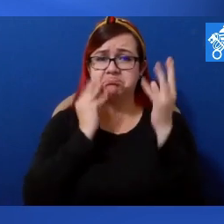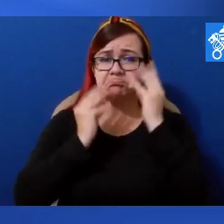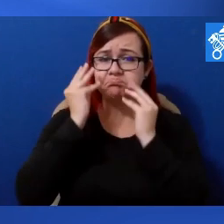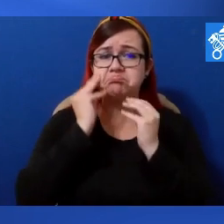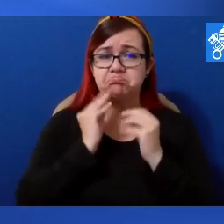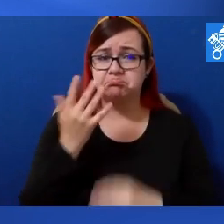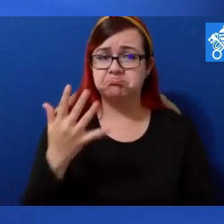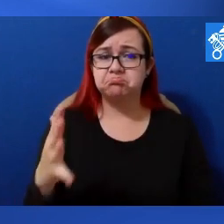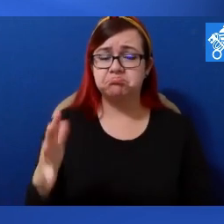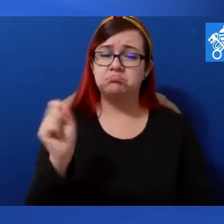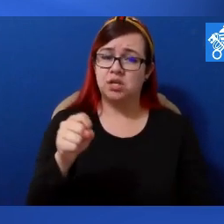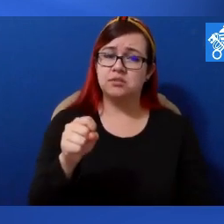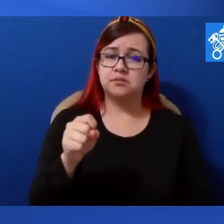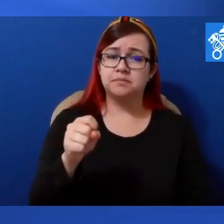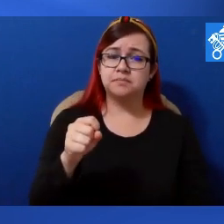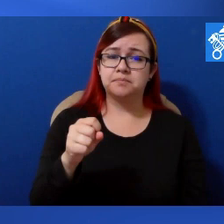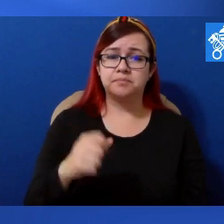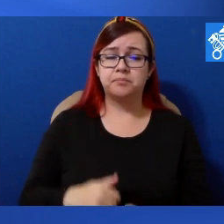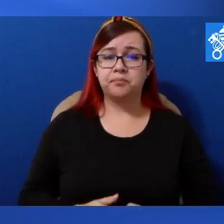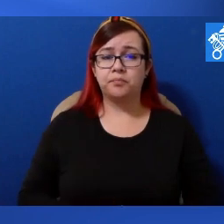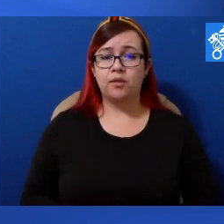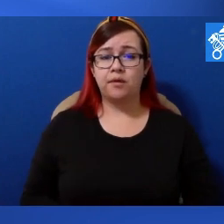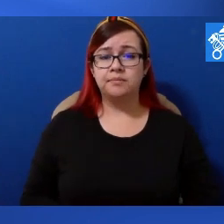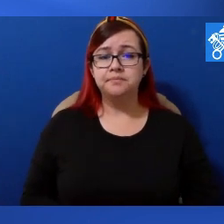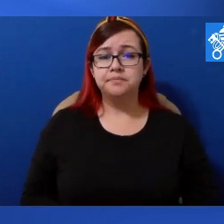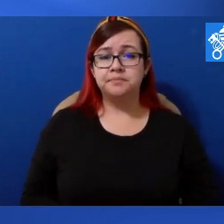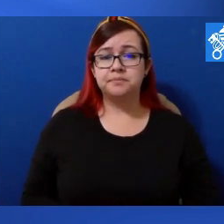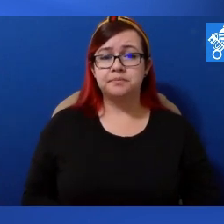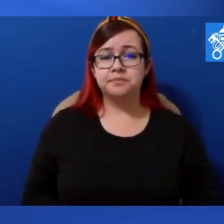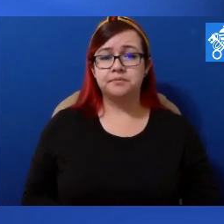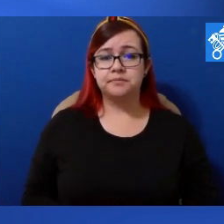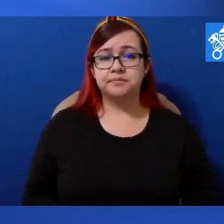self-conquest. All of us have had this experience.